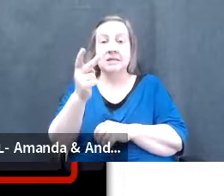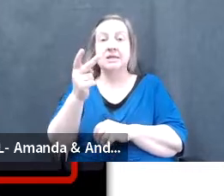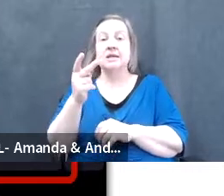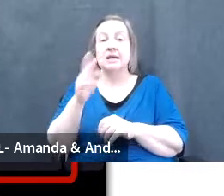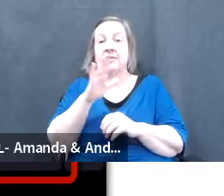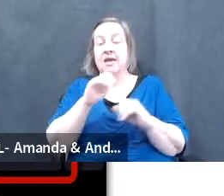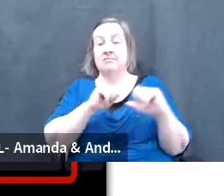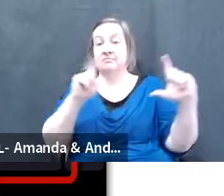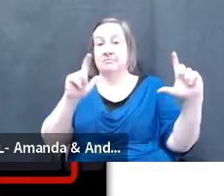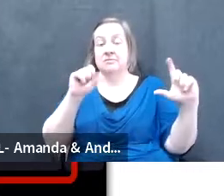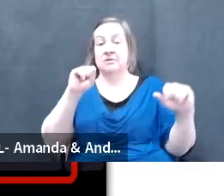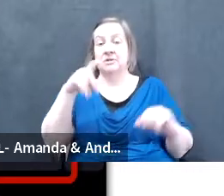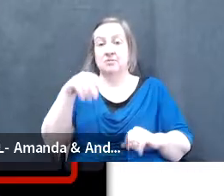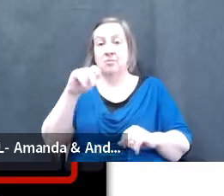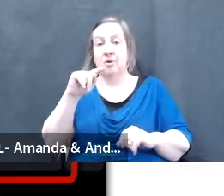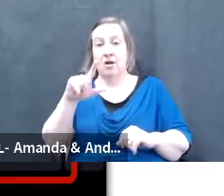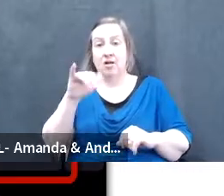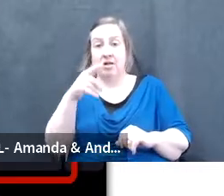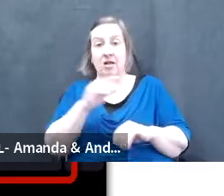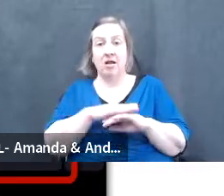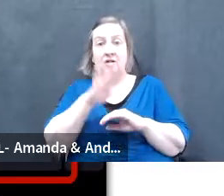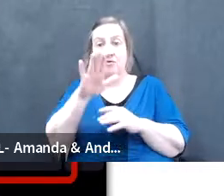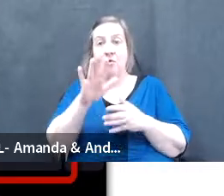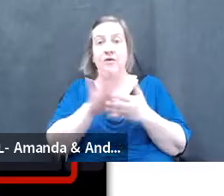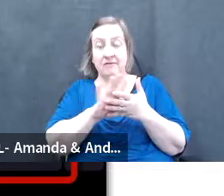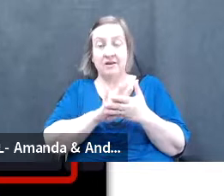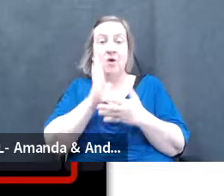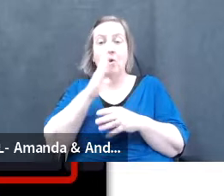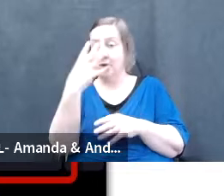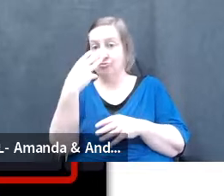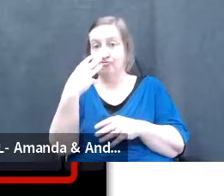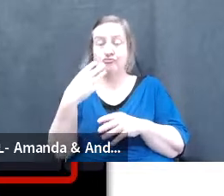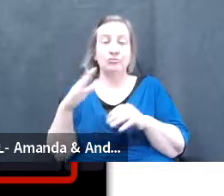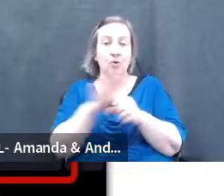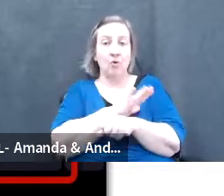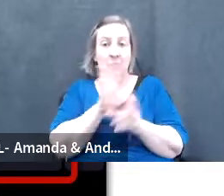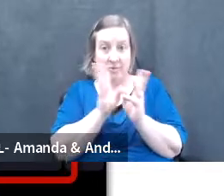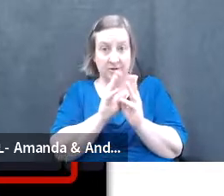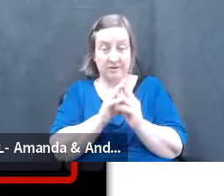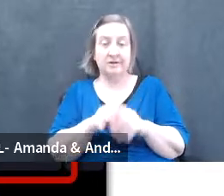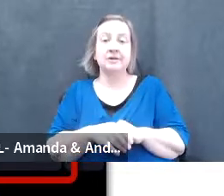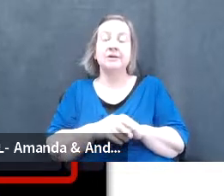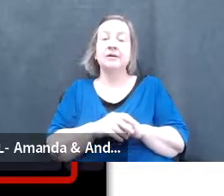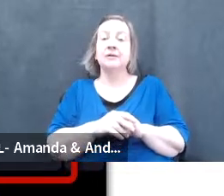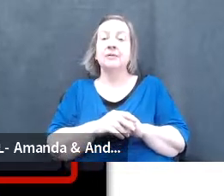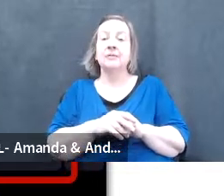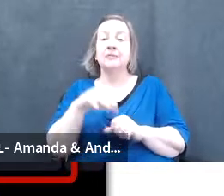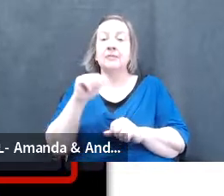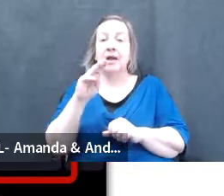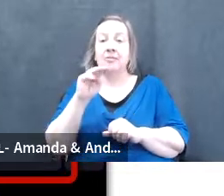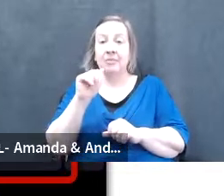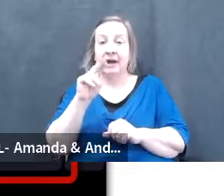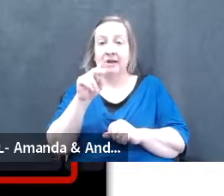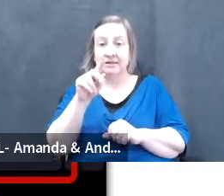screen spotlighted on your video. So they'll be here they'll be on the screen for the duration of the meeting. Today it's Amanda Wilkes and